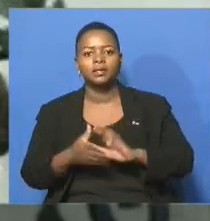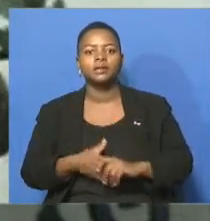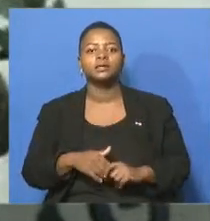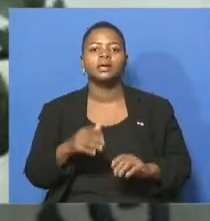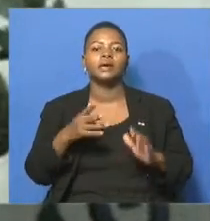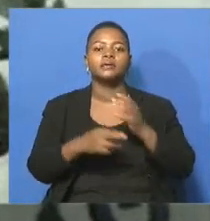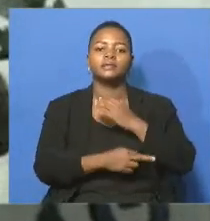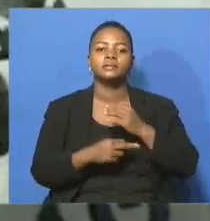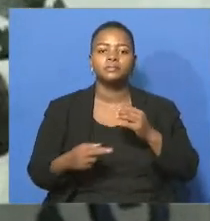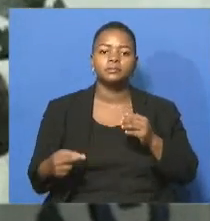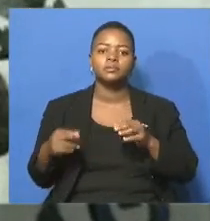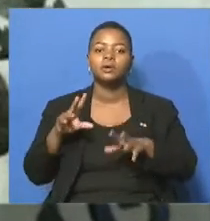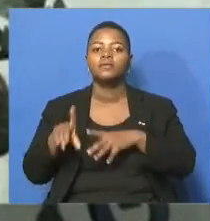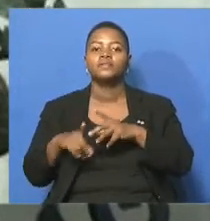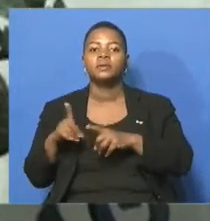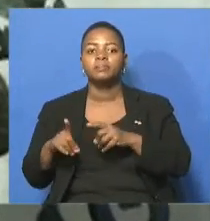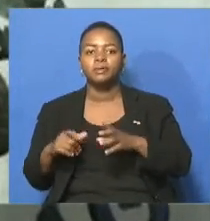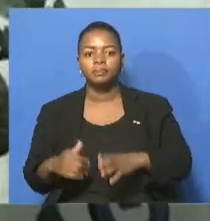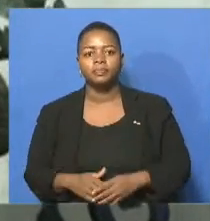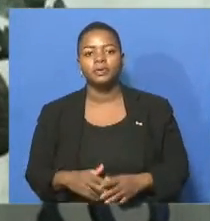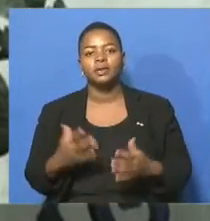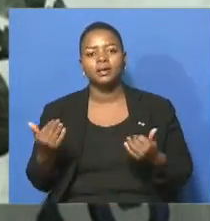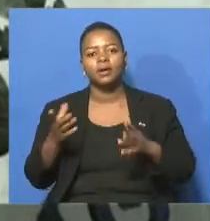BW, in general.